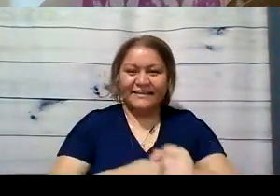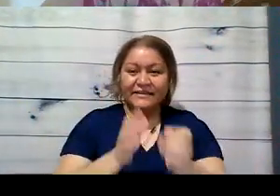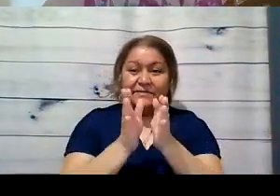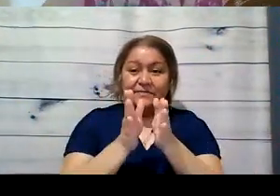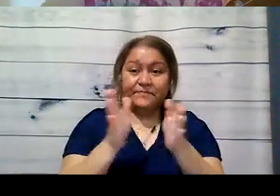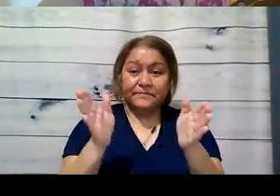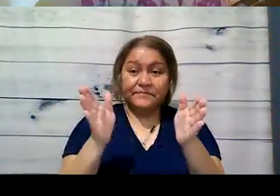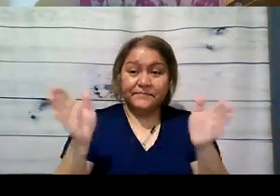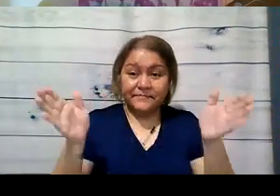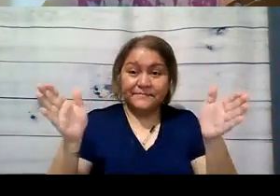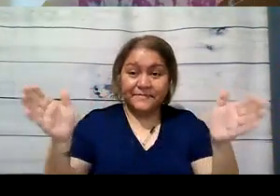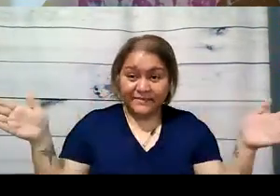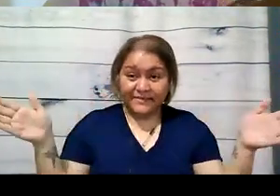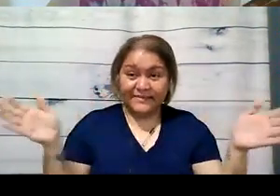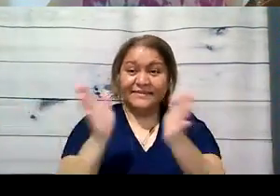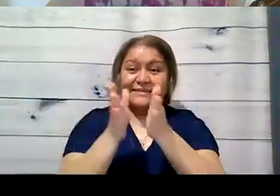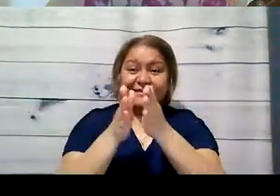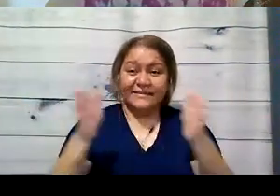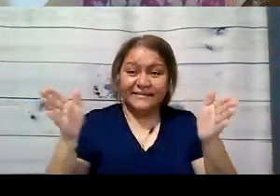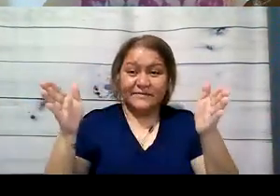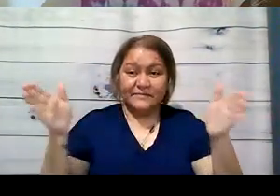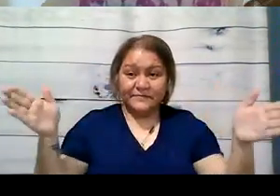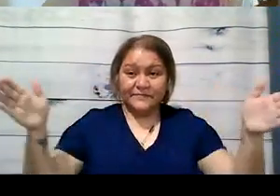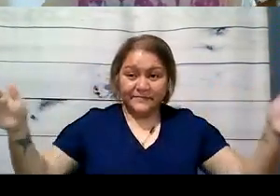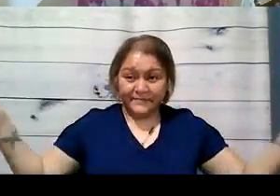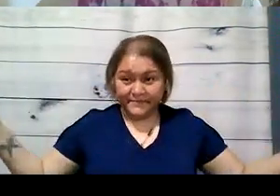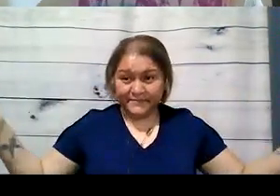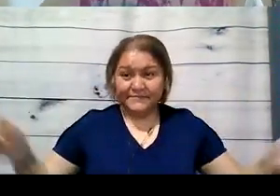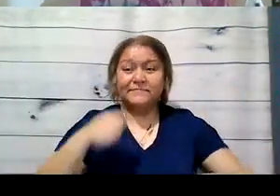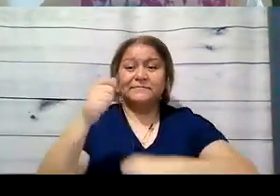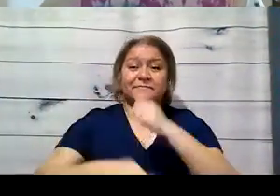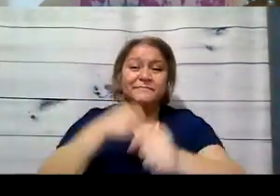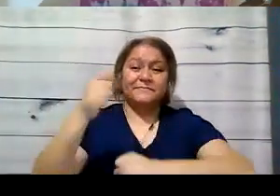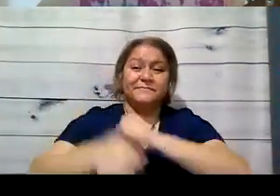roly-poly, out, out, out, out, out, out.